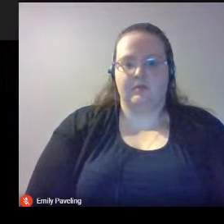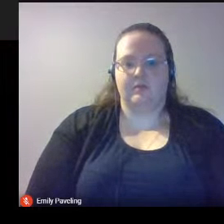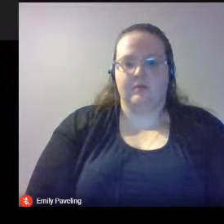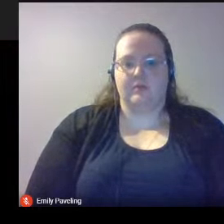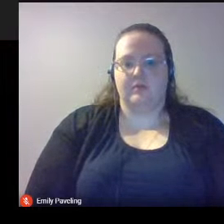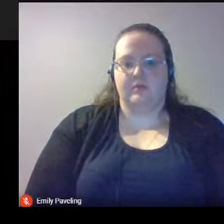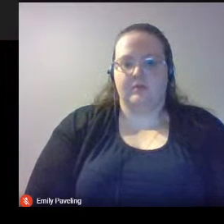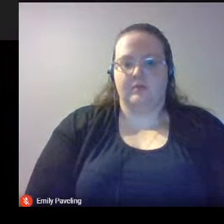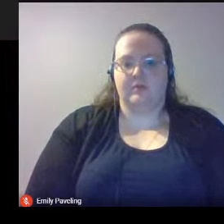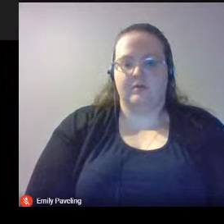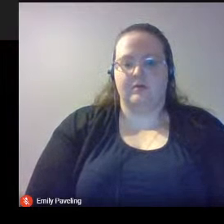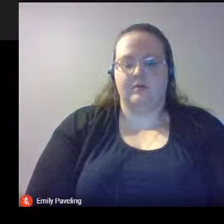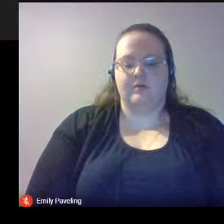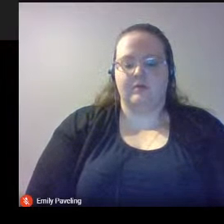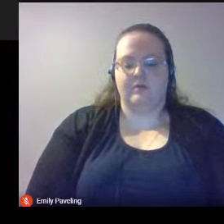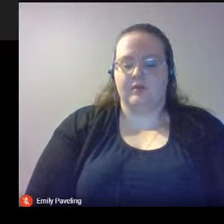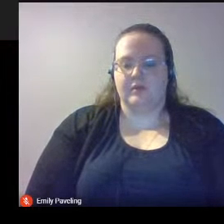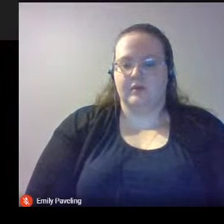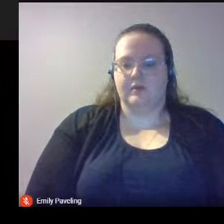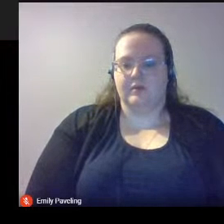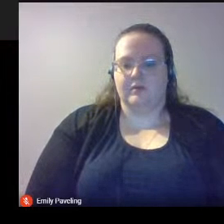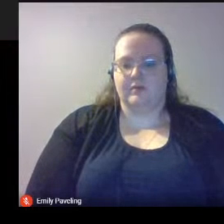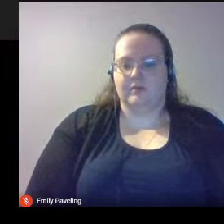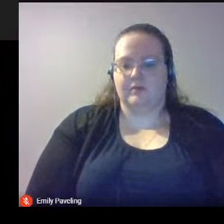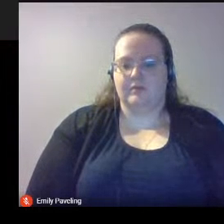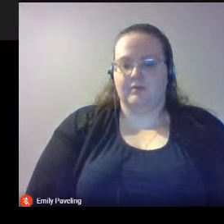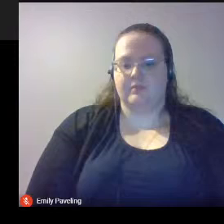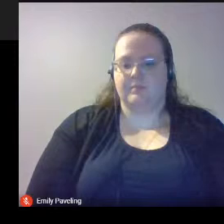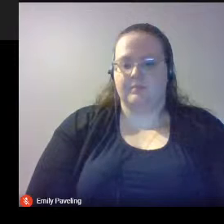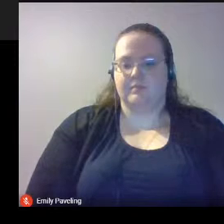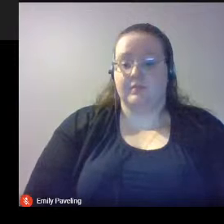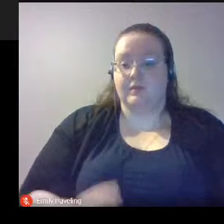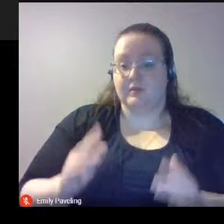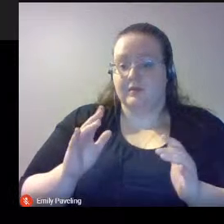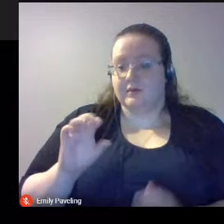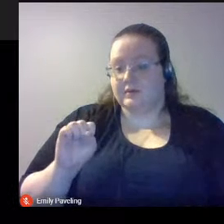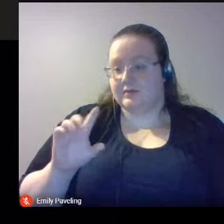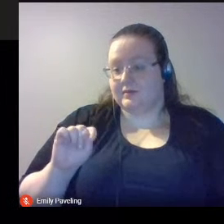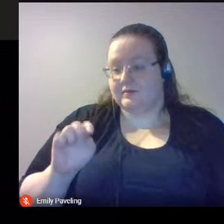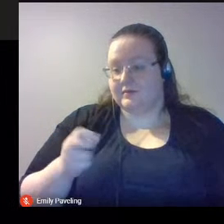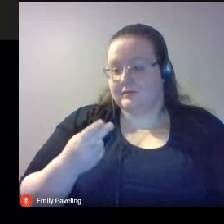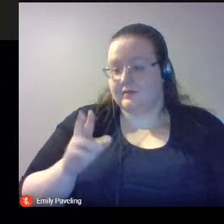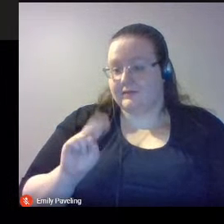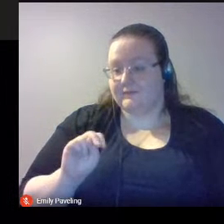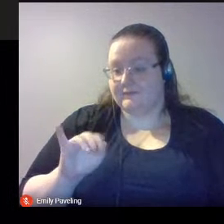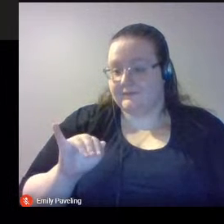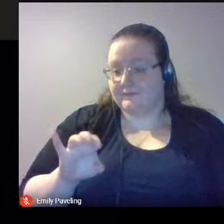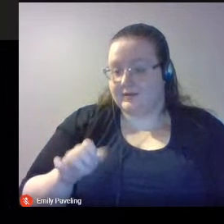Maybe Stephanie, I'll turn it back to you to see if your connection's a little bit